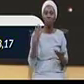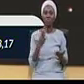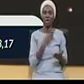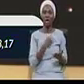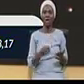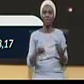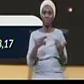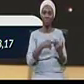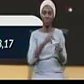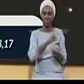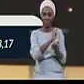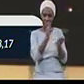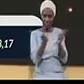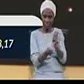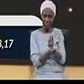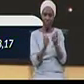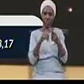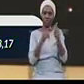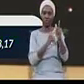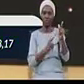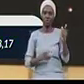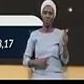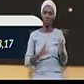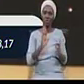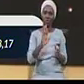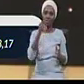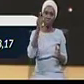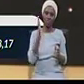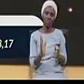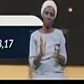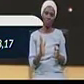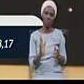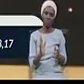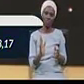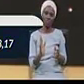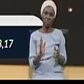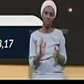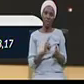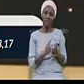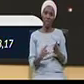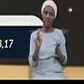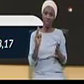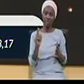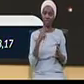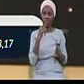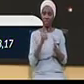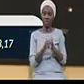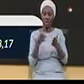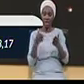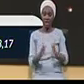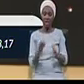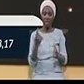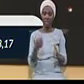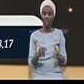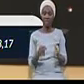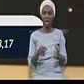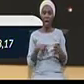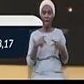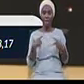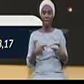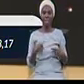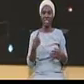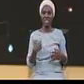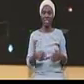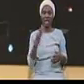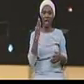and turn unto the Lord your God. Come to verse 17. Let the priests, the ministers of the